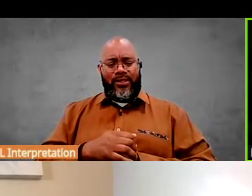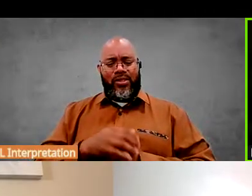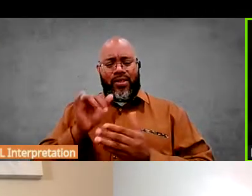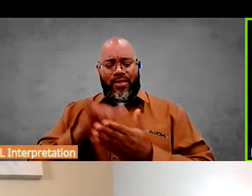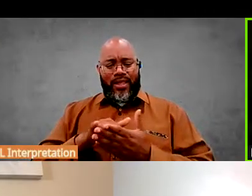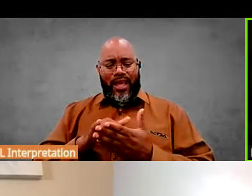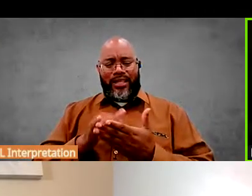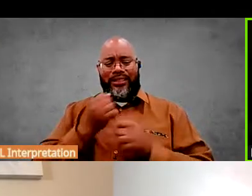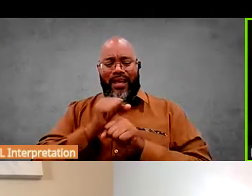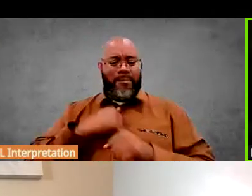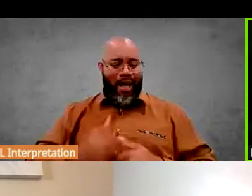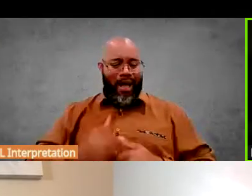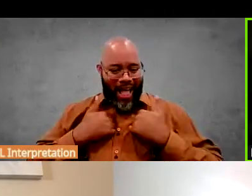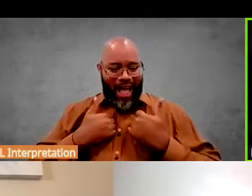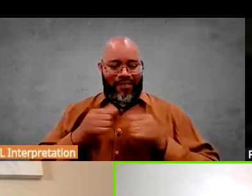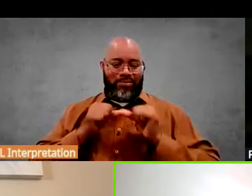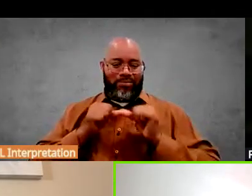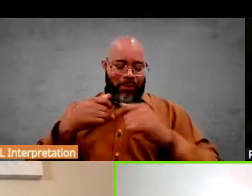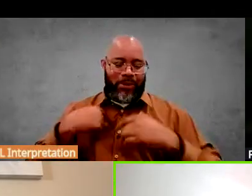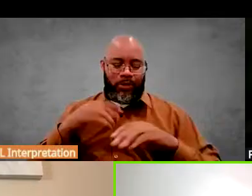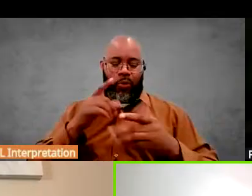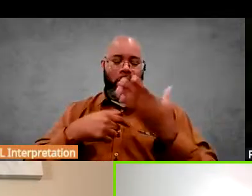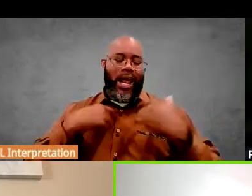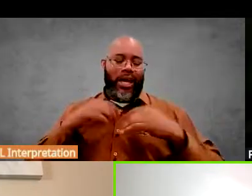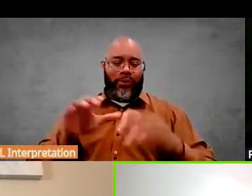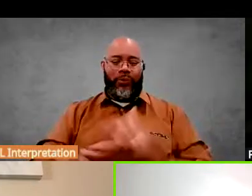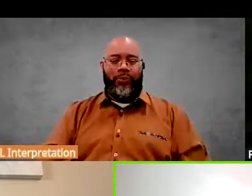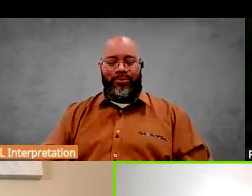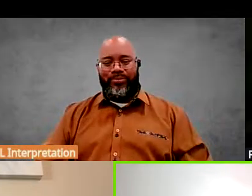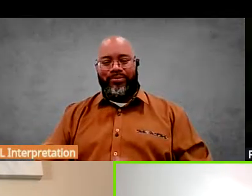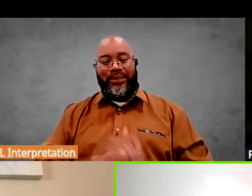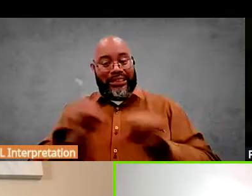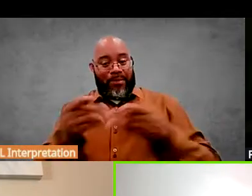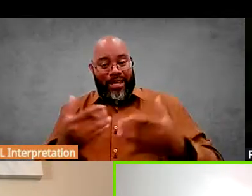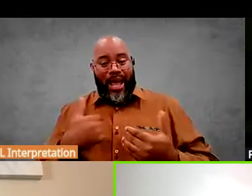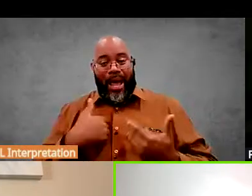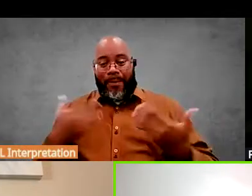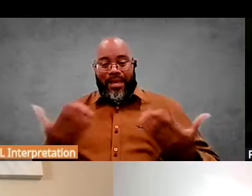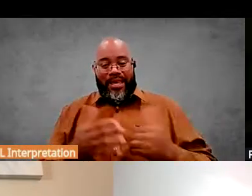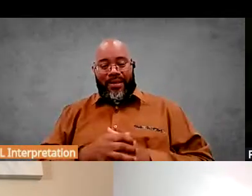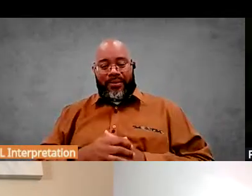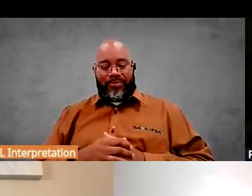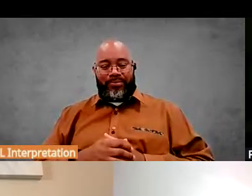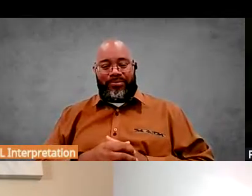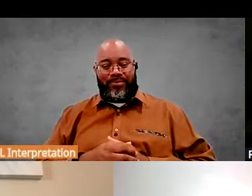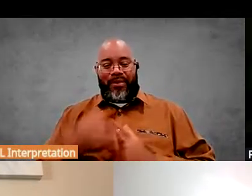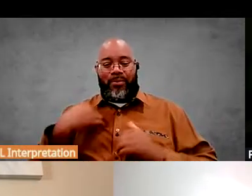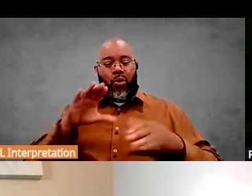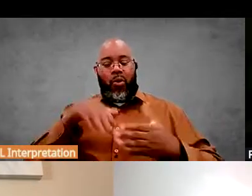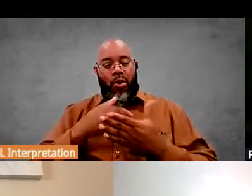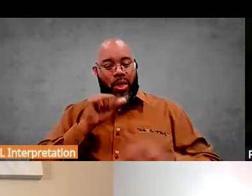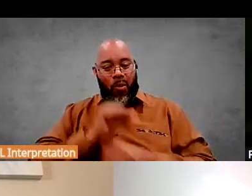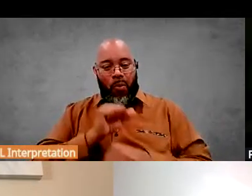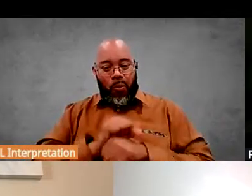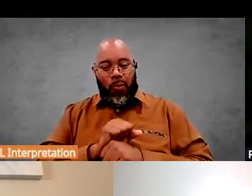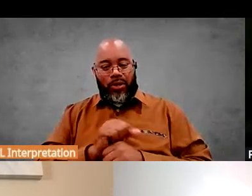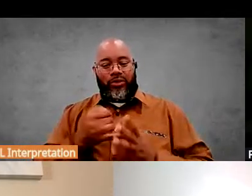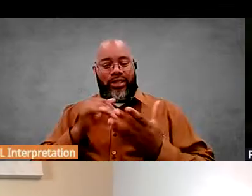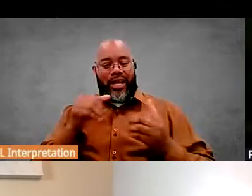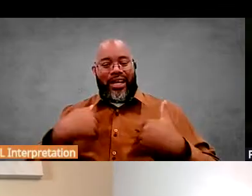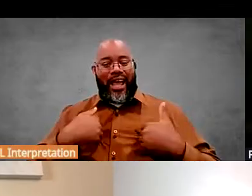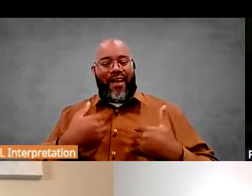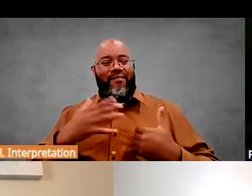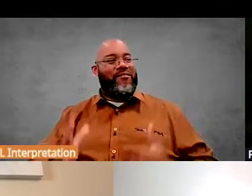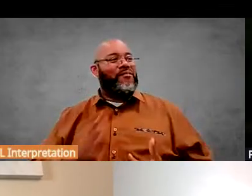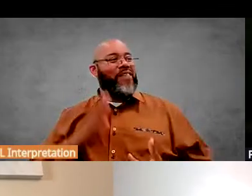has propelled me to do what I'm doing. Same here. Like I'm here, like I'm doing all this work just so we could have fancy